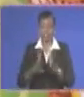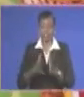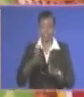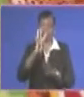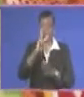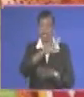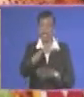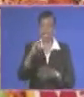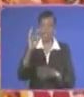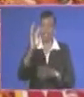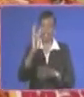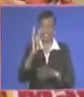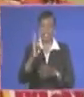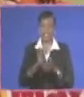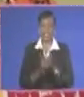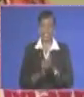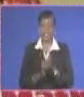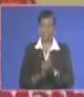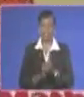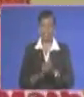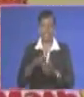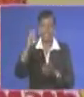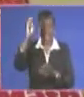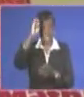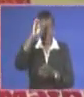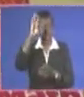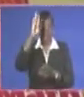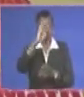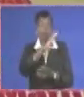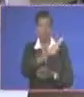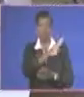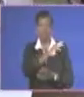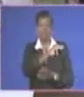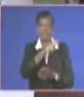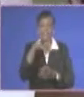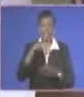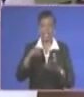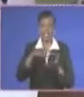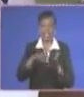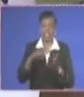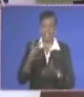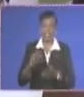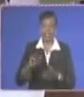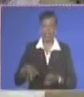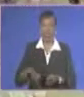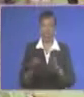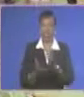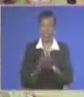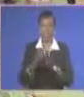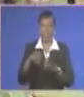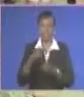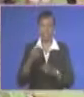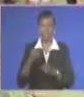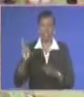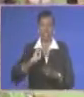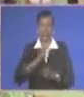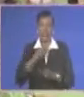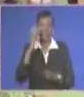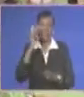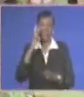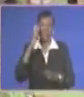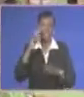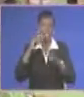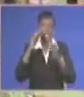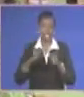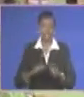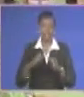community development, Ian Bongo Mora, says it's their way of helping out. We were able to reach our initial